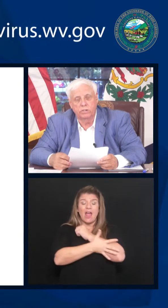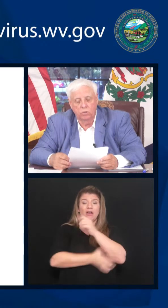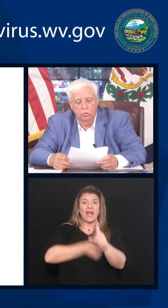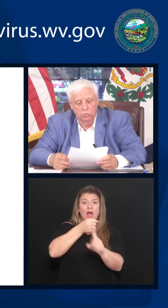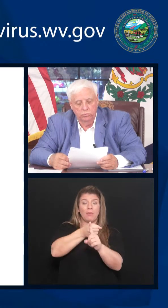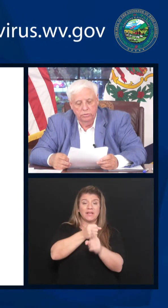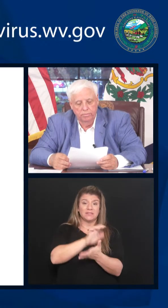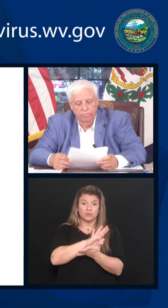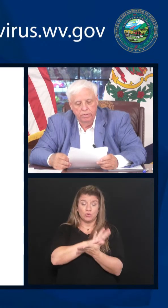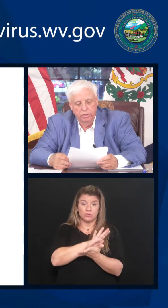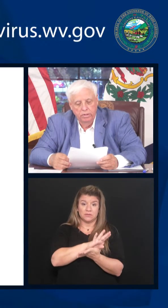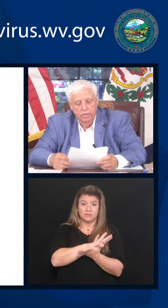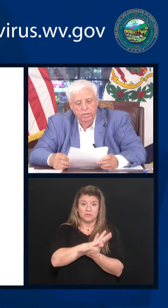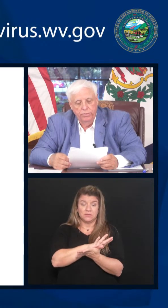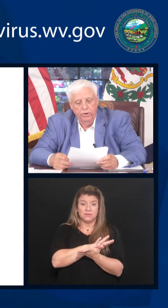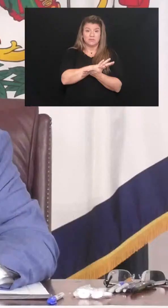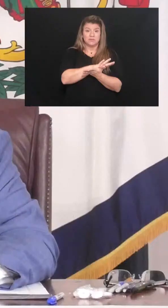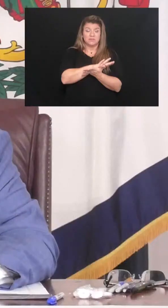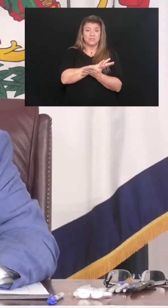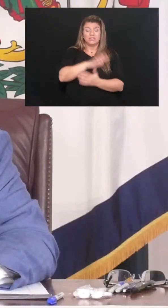our schools.